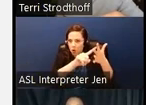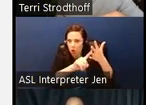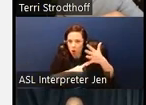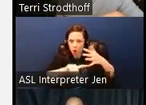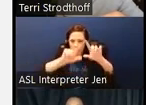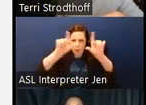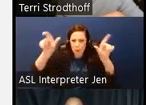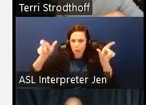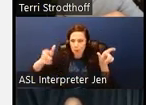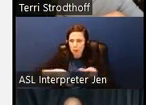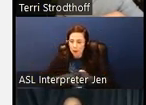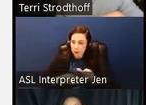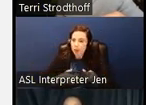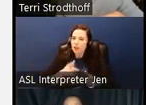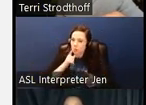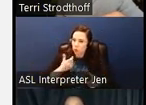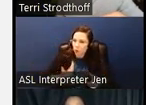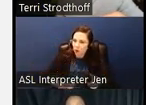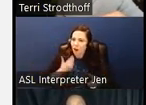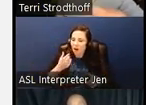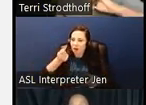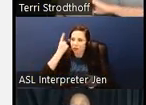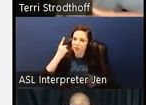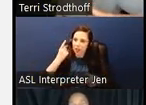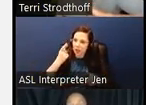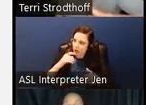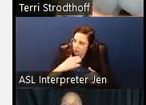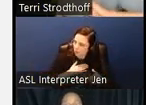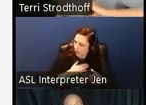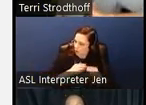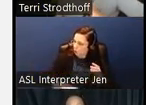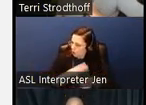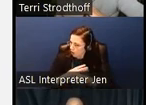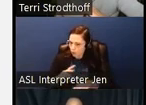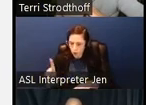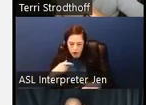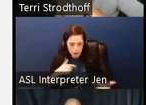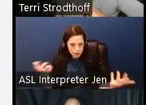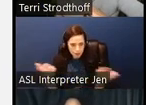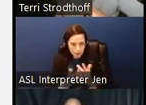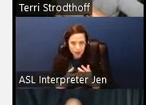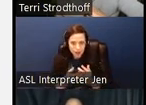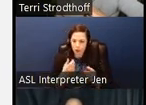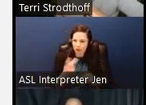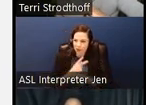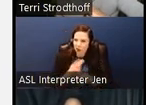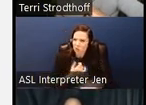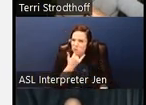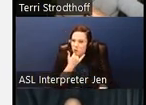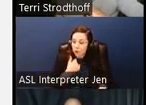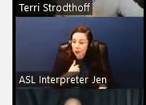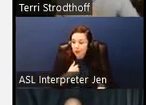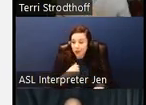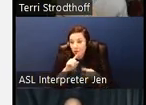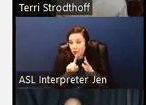wrong become our self-understanding, right? We make sense of the world by what's wrong with me. And they can show up a variety of